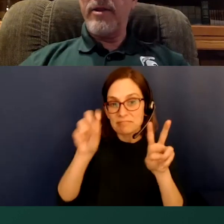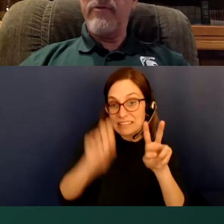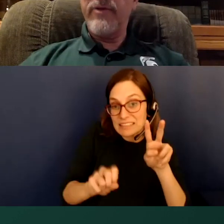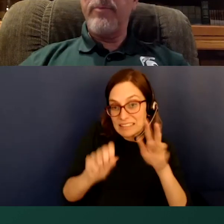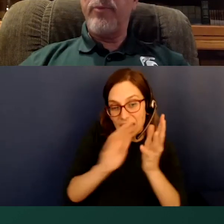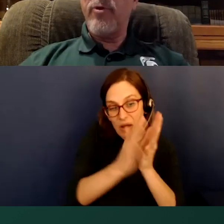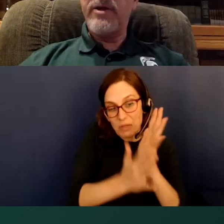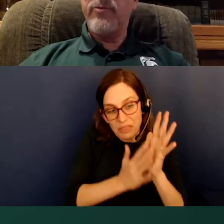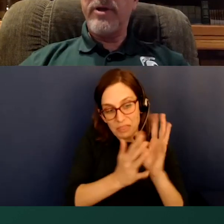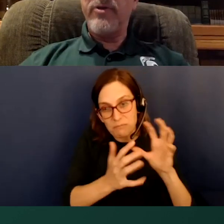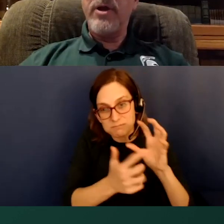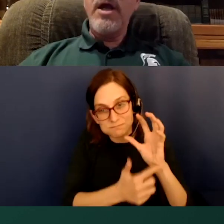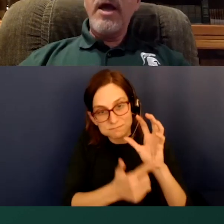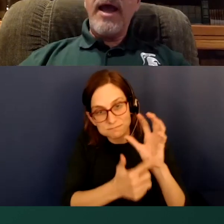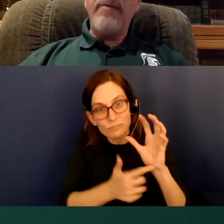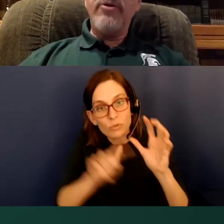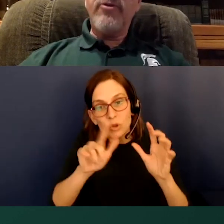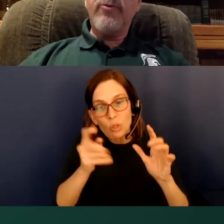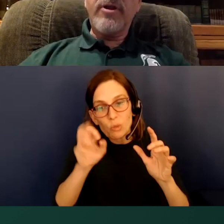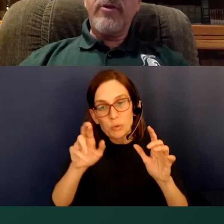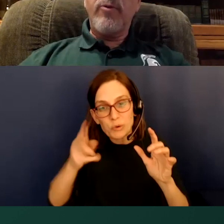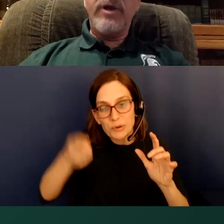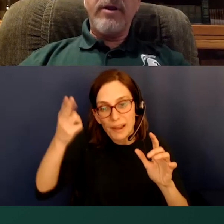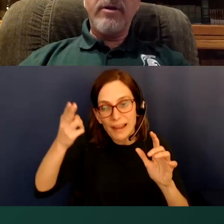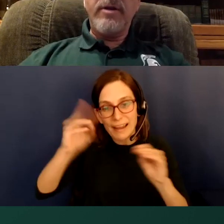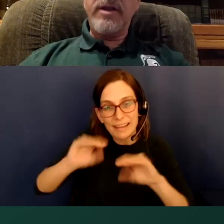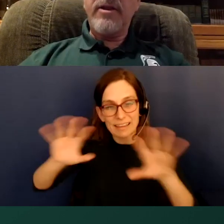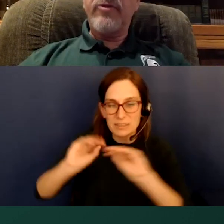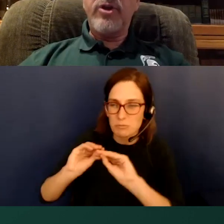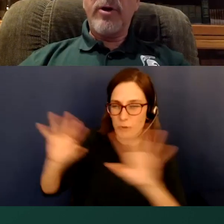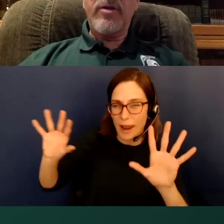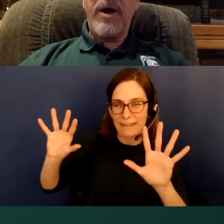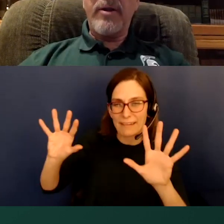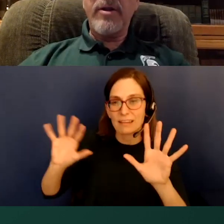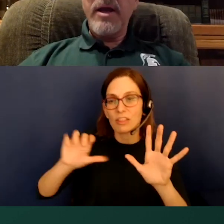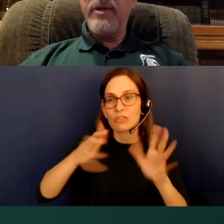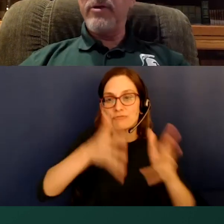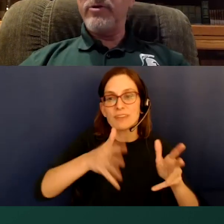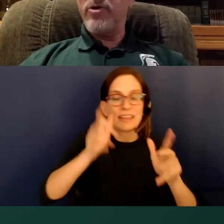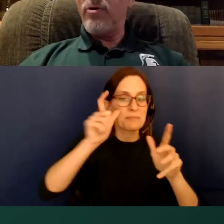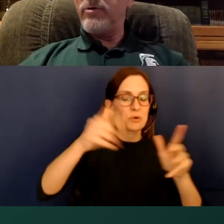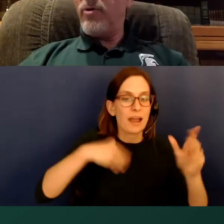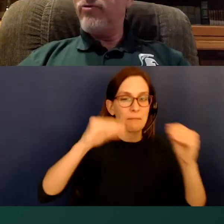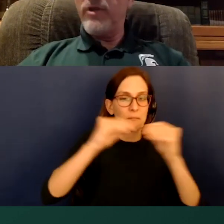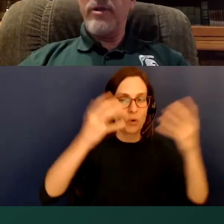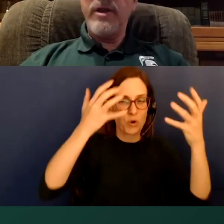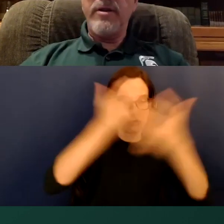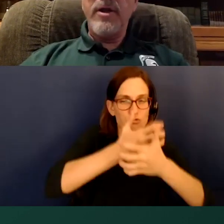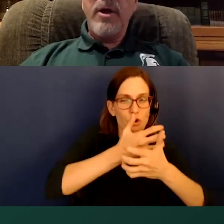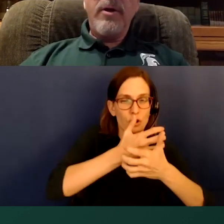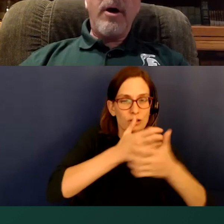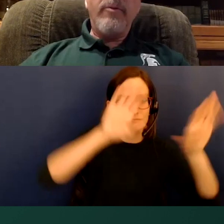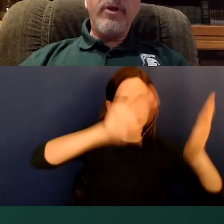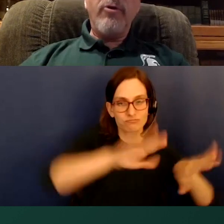highlands. It's a very bright region. And much of the rest of the moon has lots of dark spots. These are called oceans and